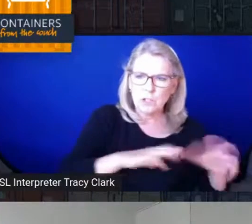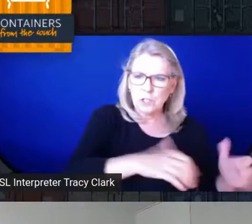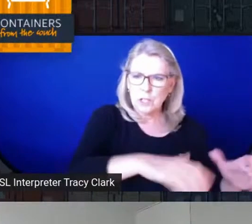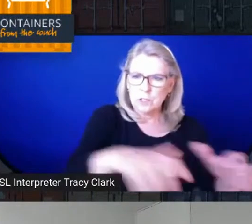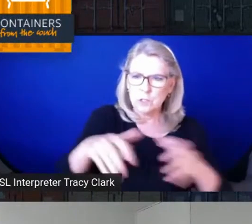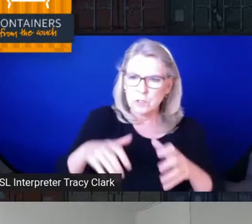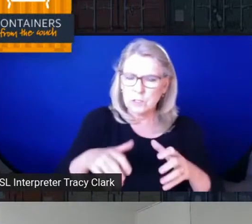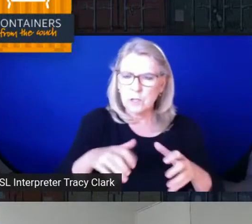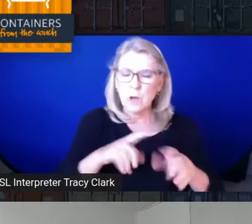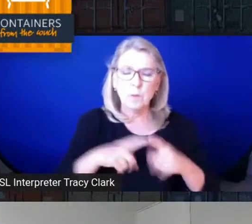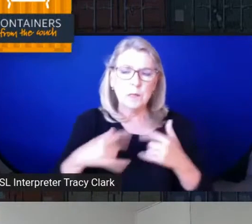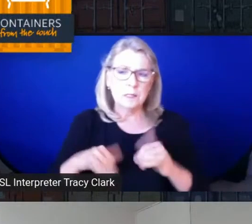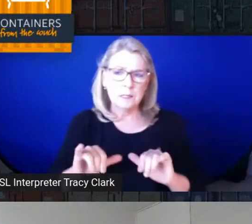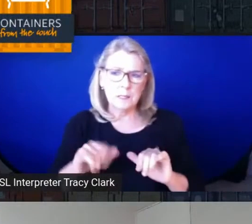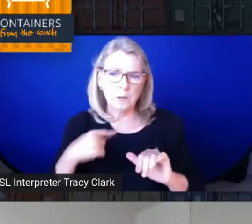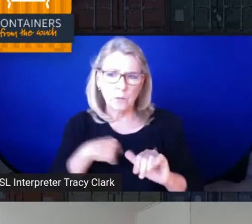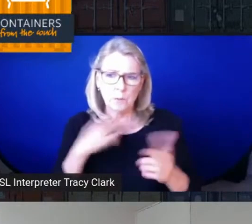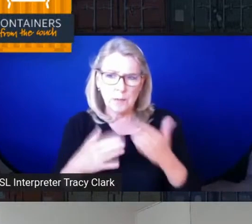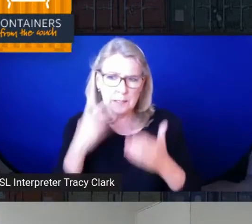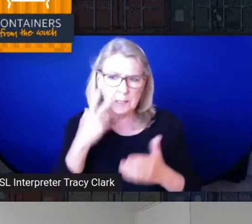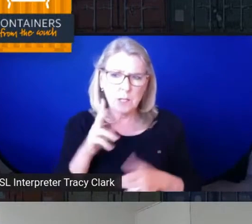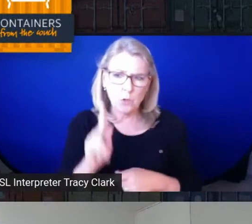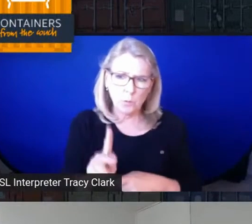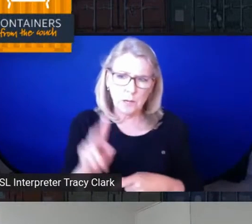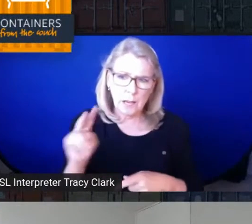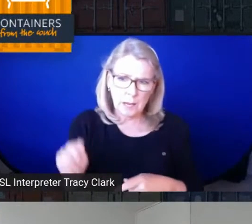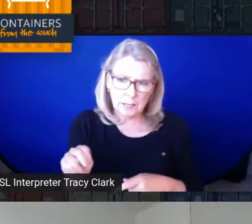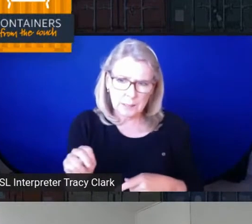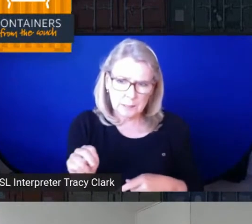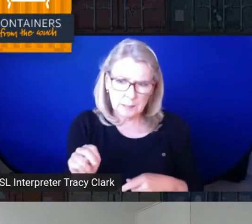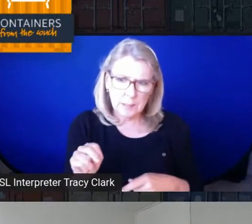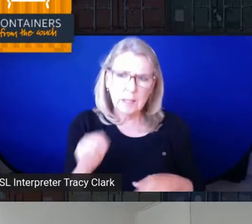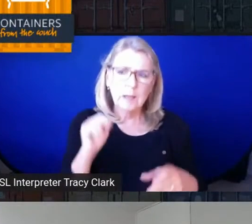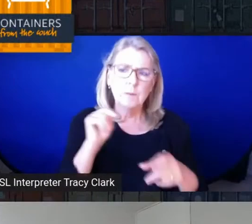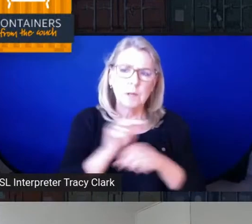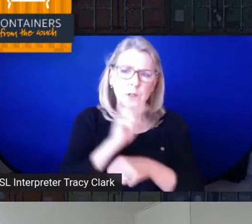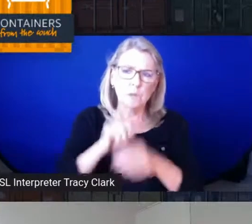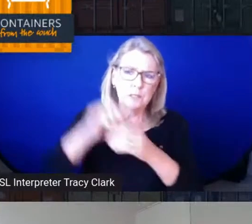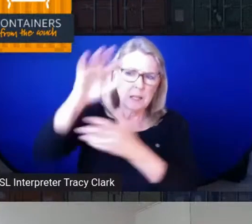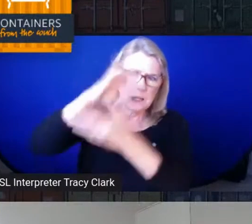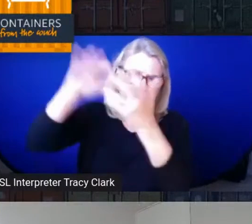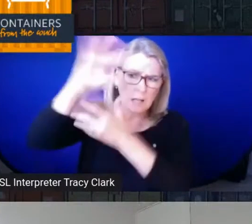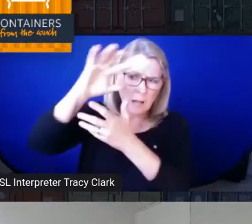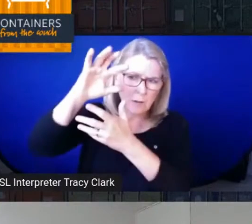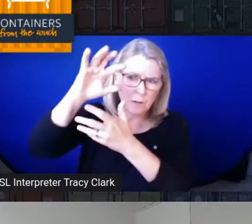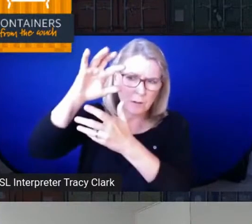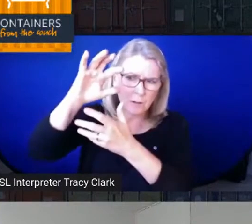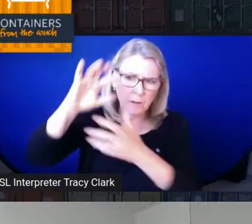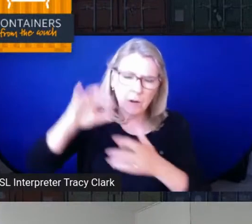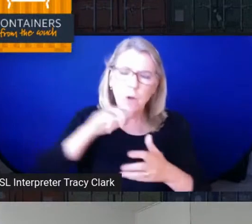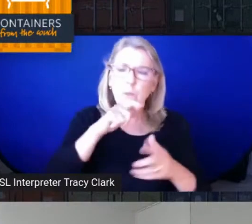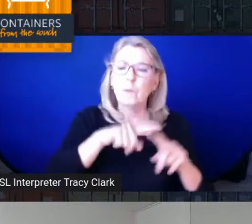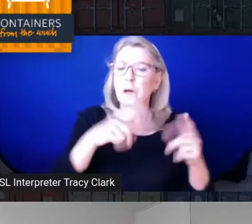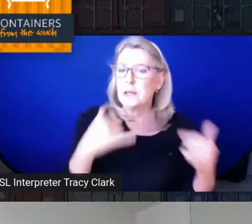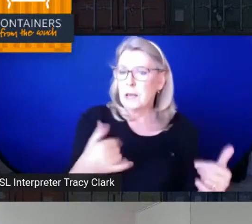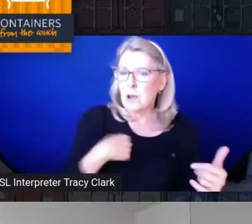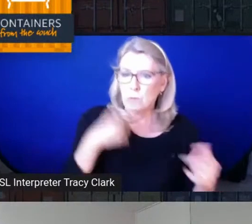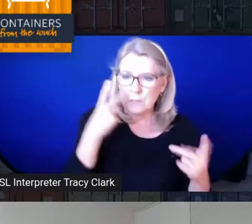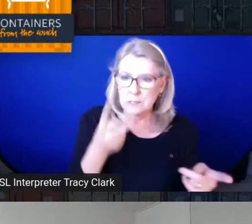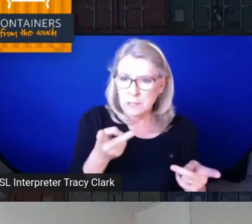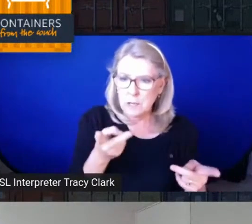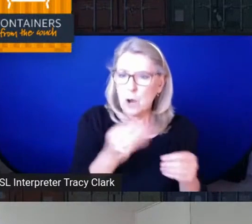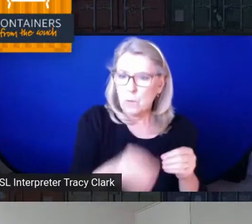mainly see Kubernetes being used in a public cloud environment. But now we see also more and more